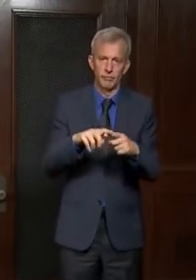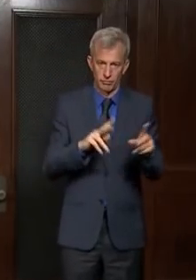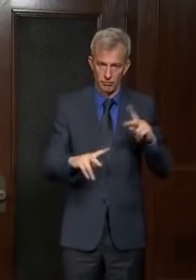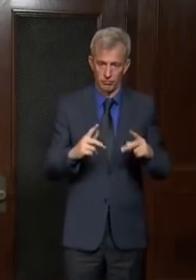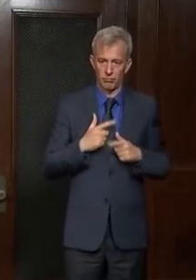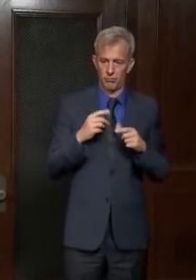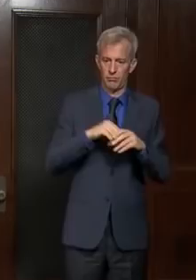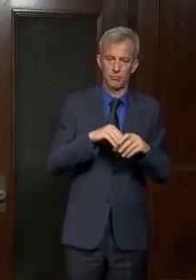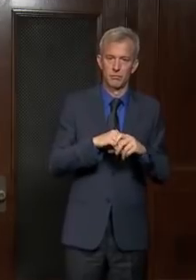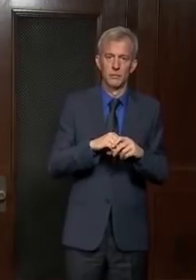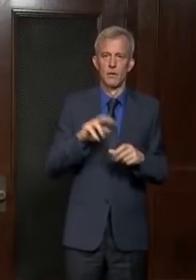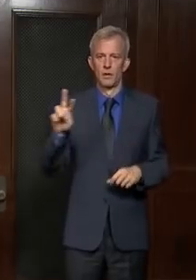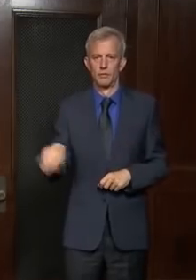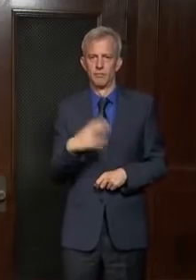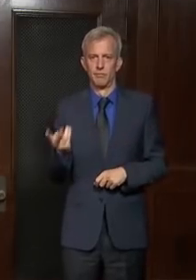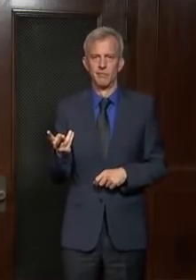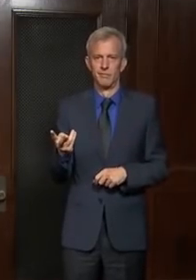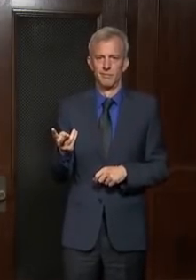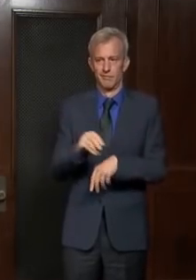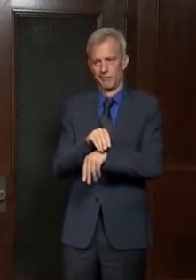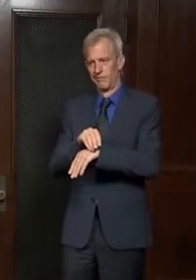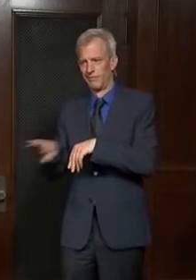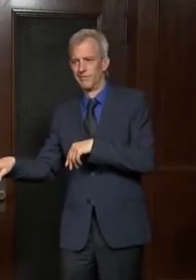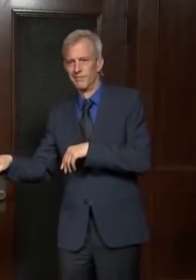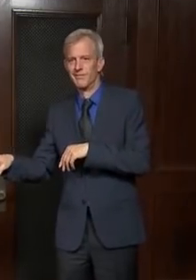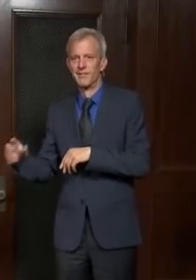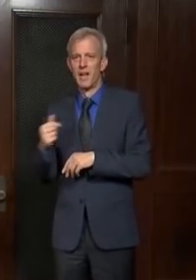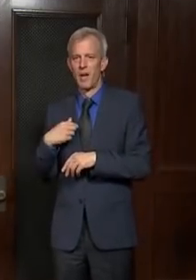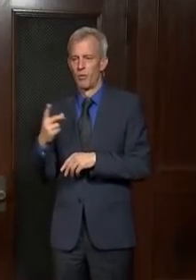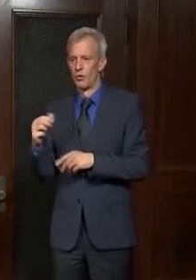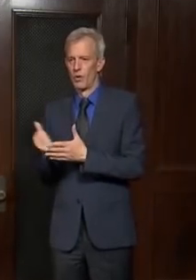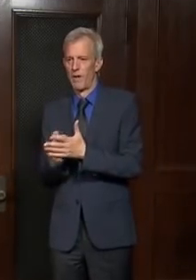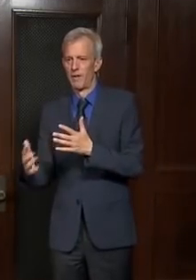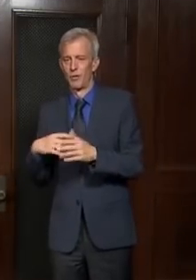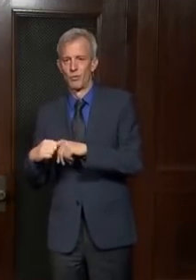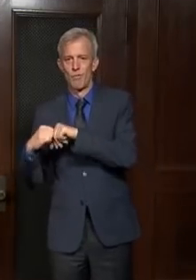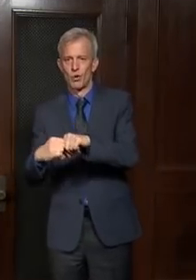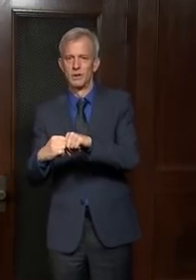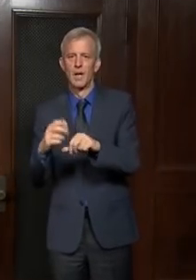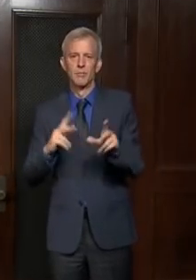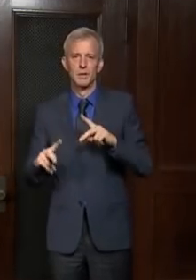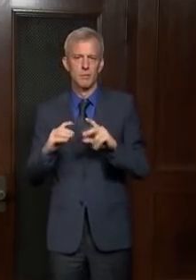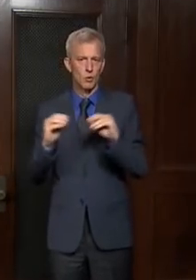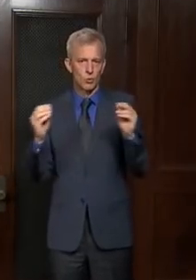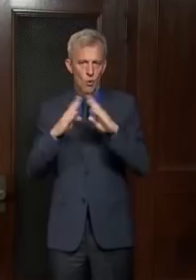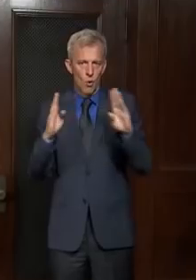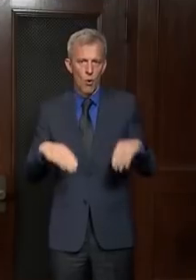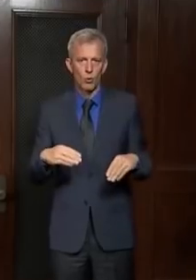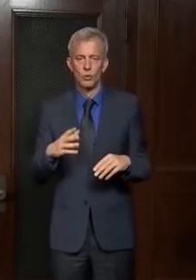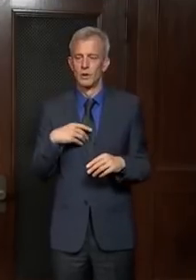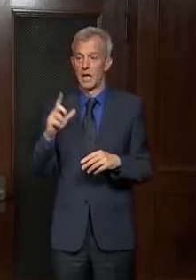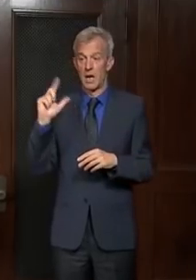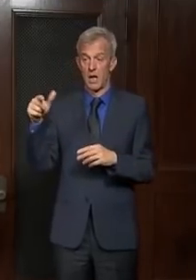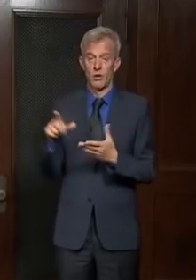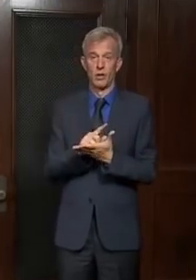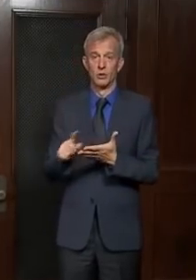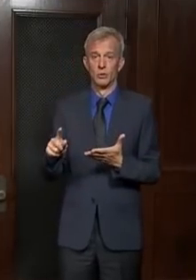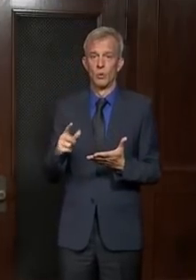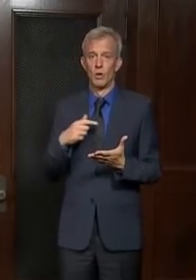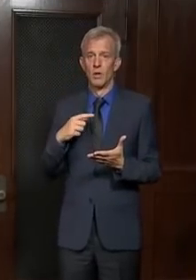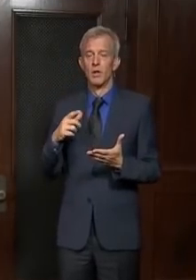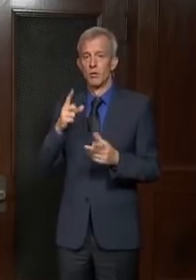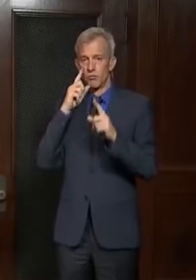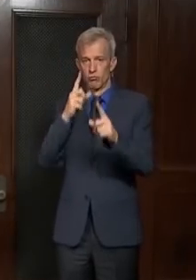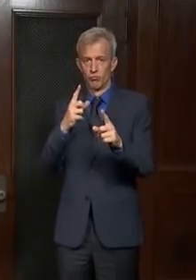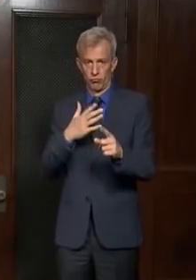vice versa. And we're trying to do everything we can to protect them, to test them. And it's my goal, hopefully, later in this week to talk about how we can get on the street